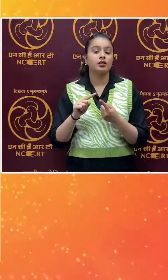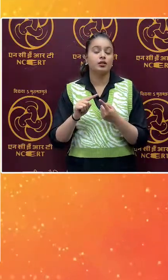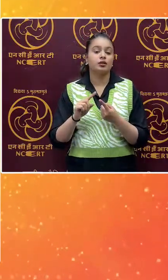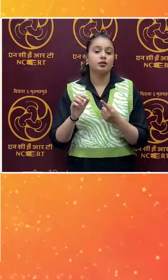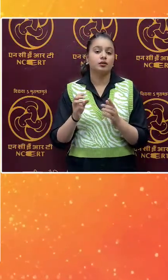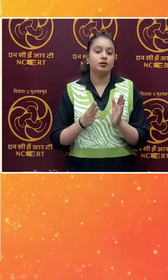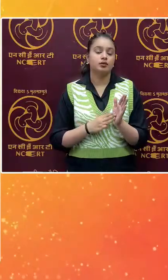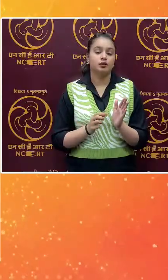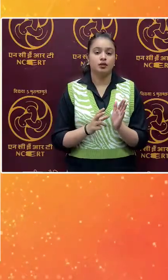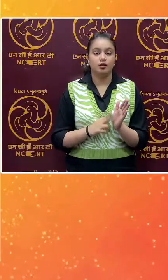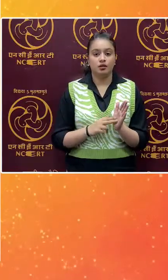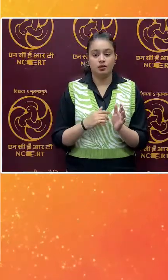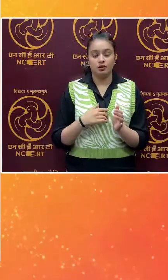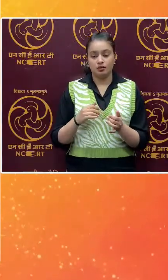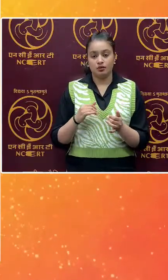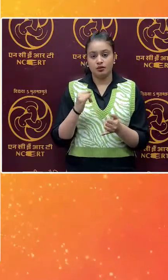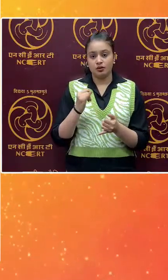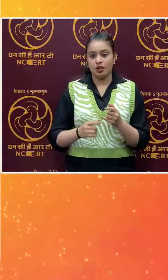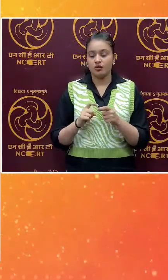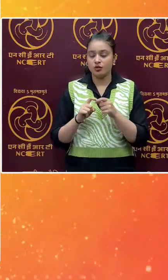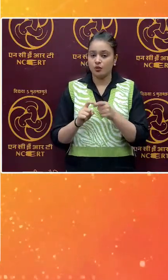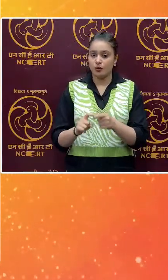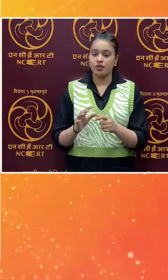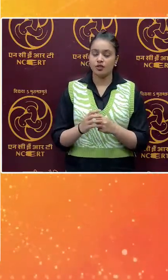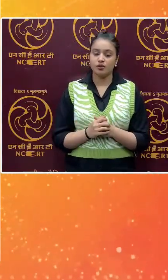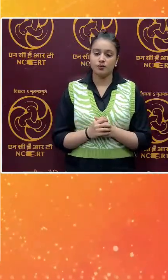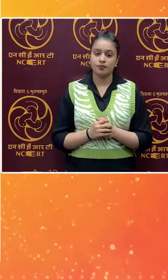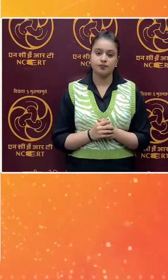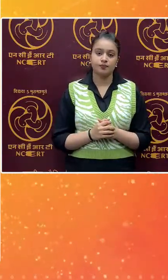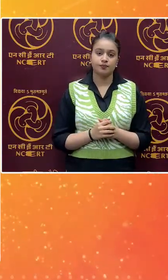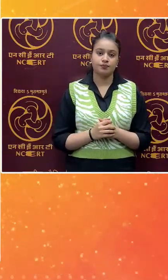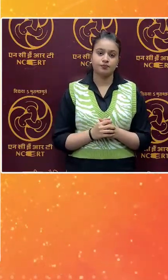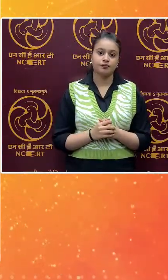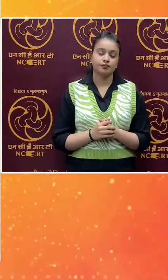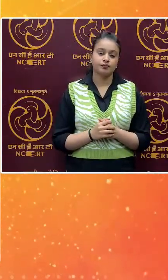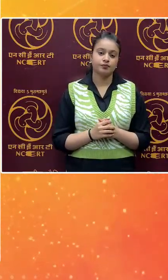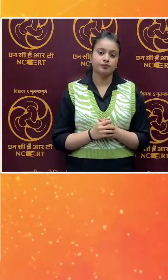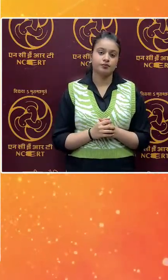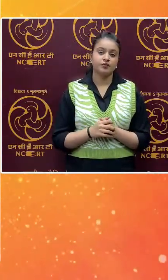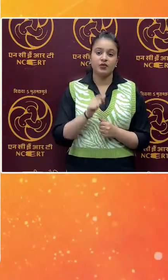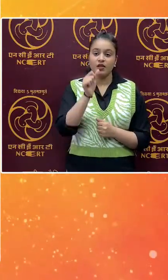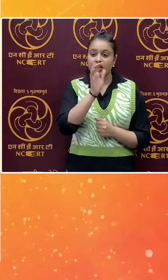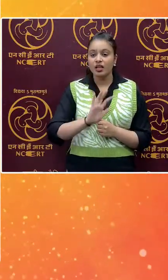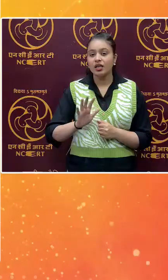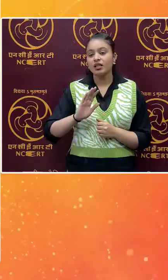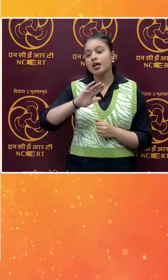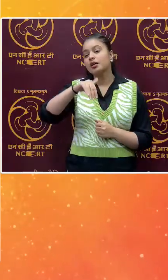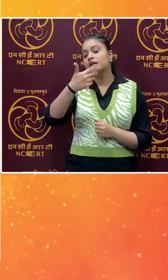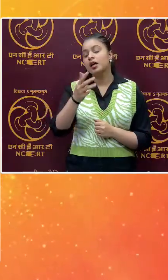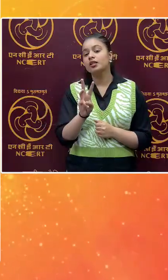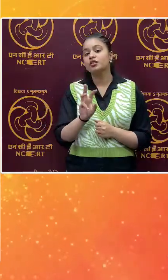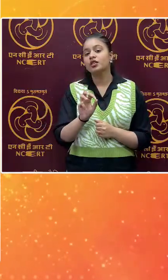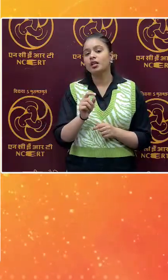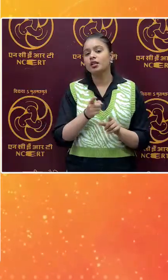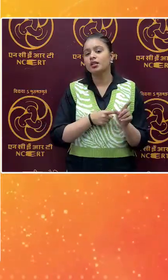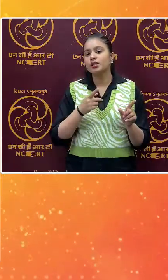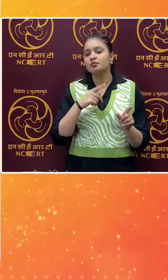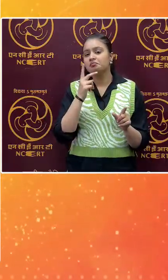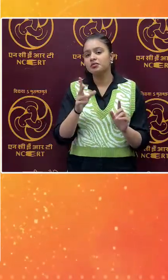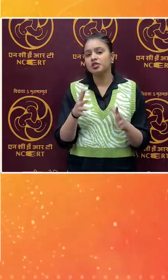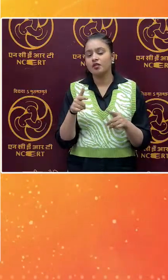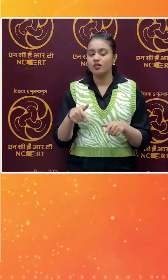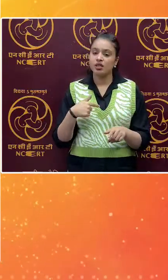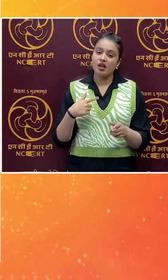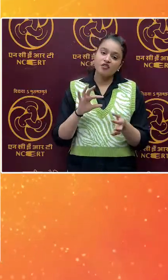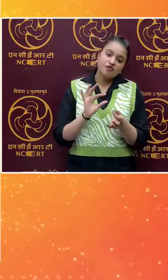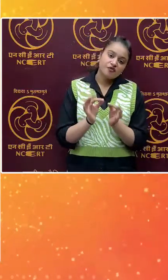one last query. How do you see that India in next 30 years as far as nuclear energy program is See, concerned? that agenda is already set.